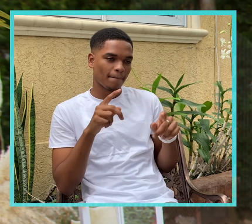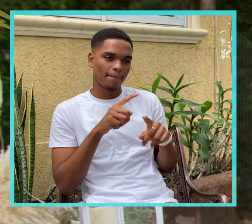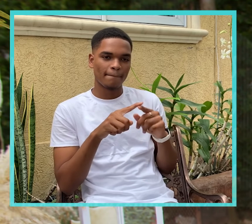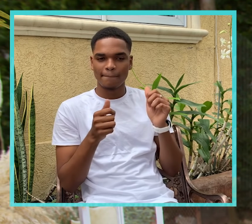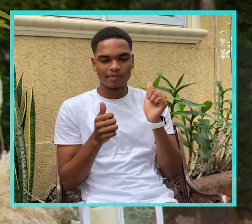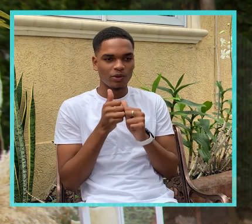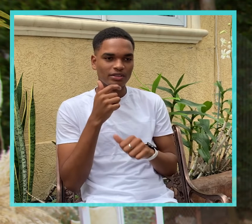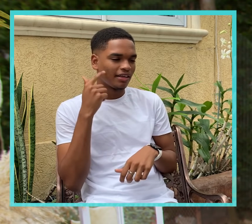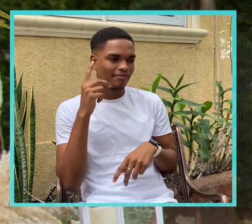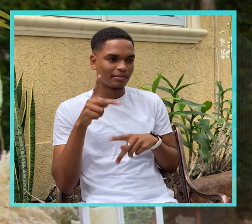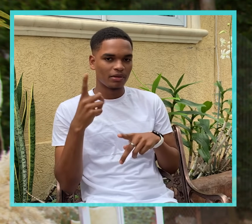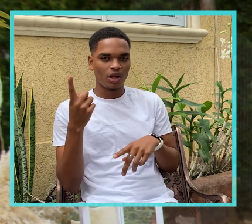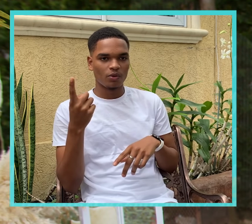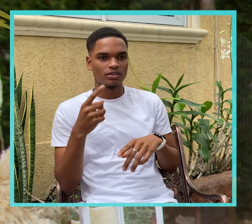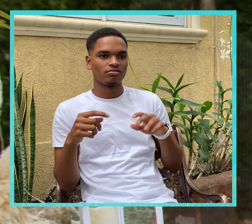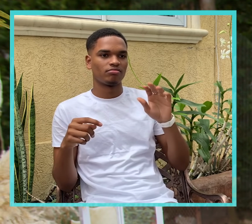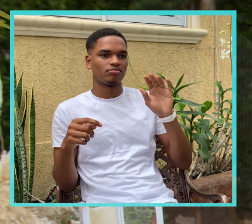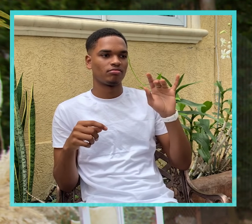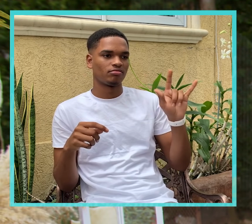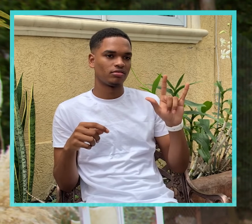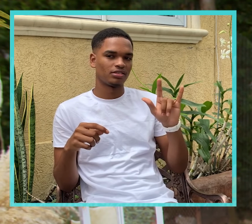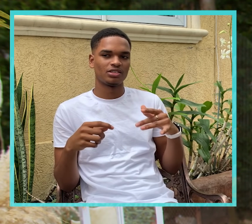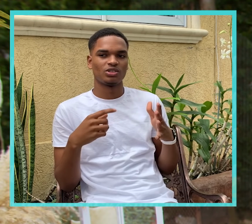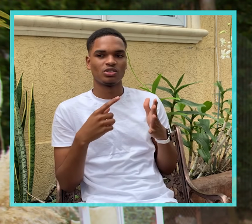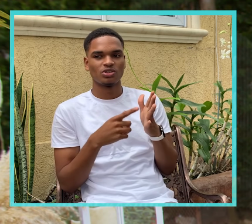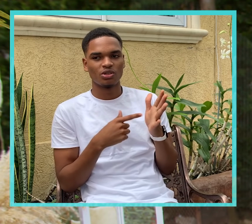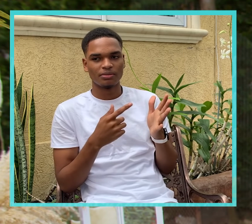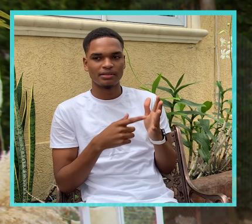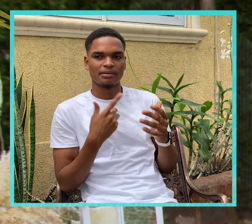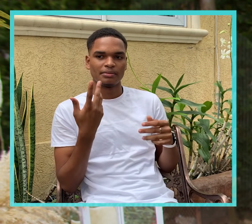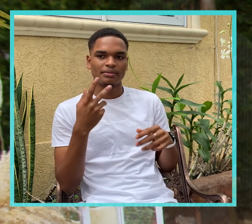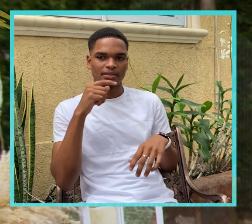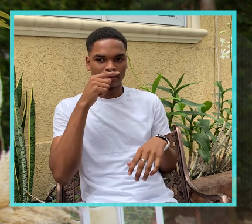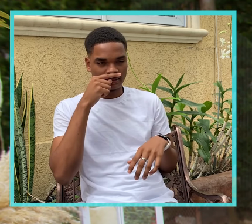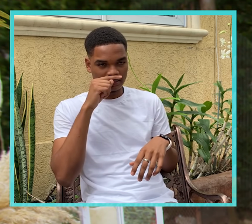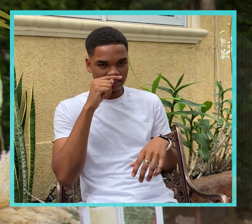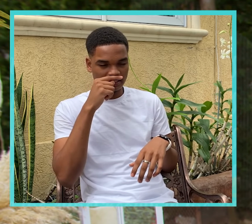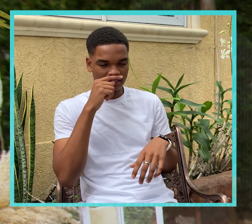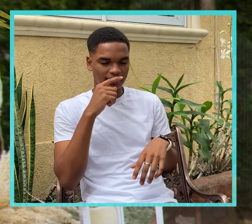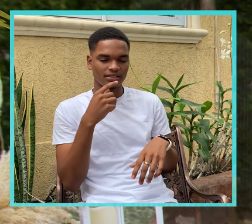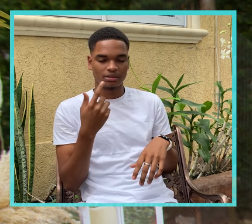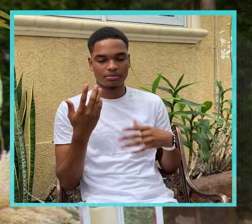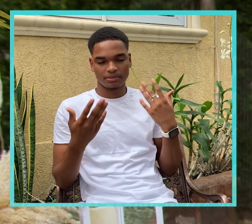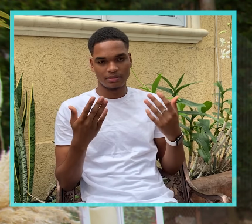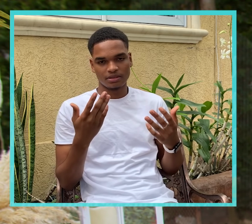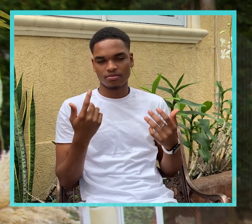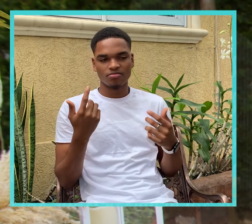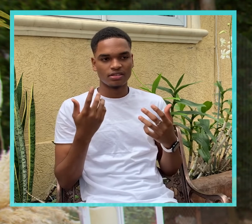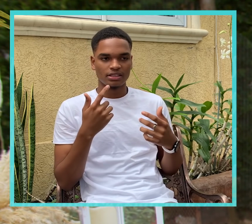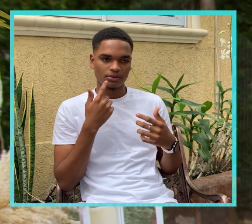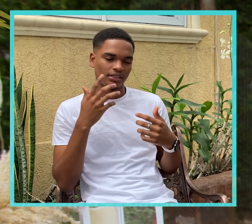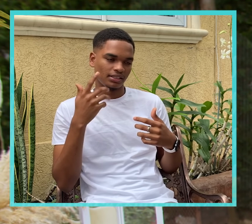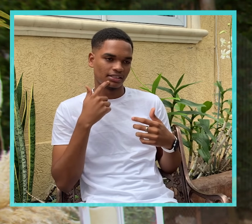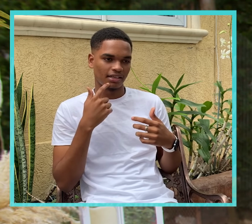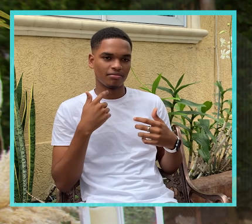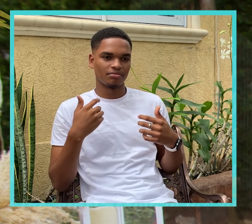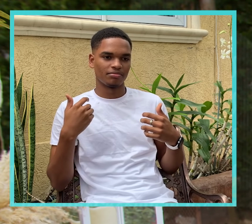do this, but kids, or if you want to sign, can say, I love